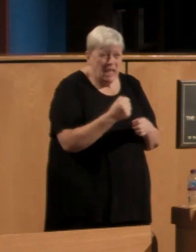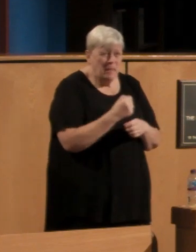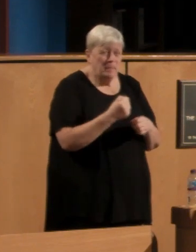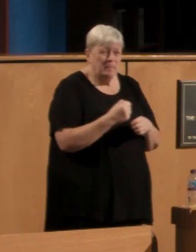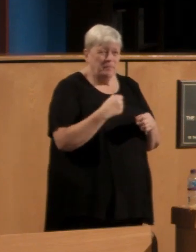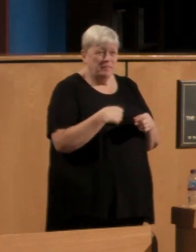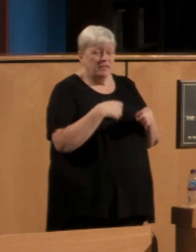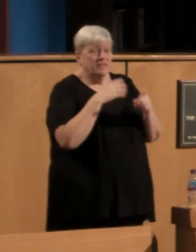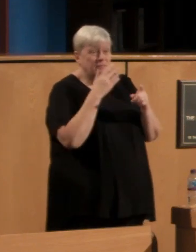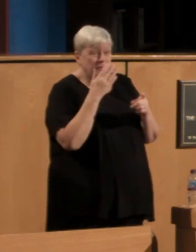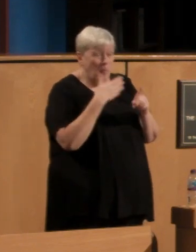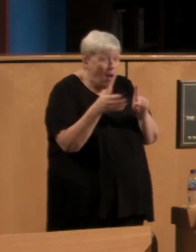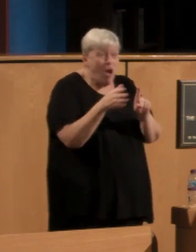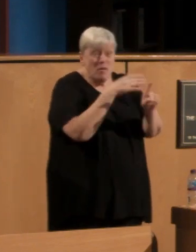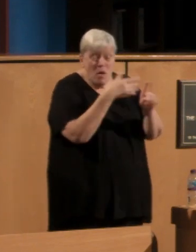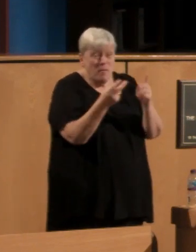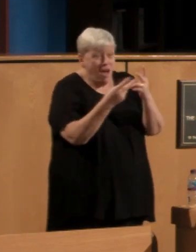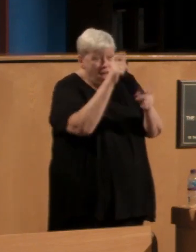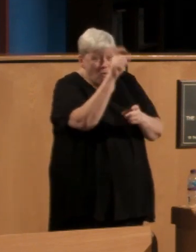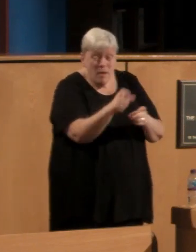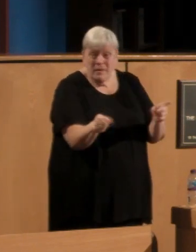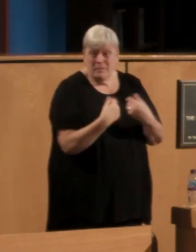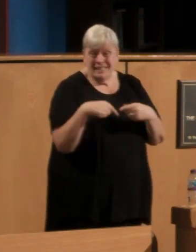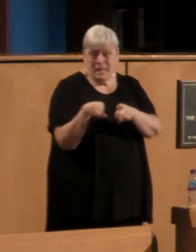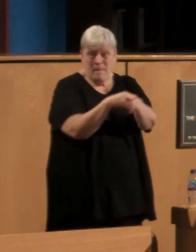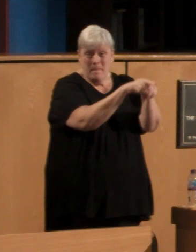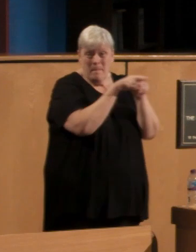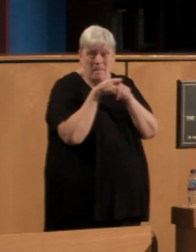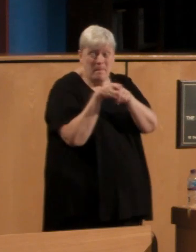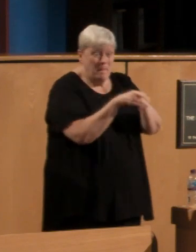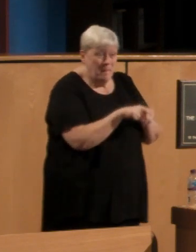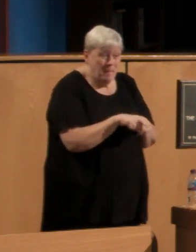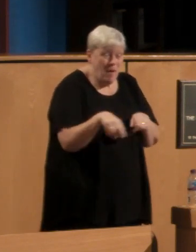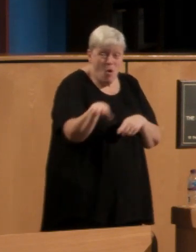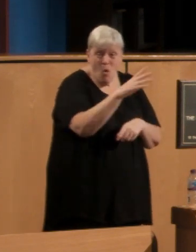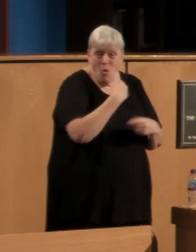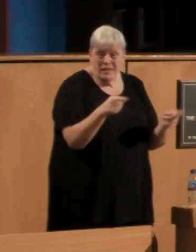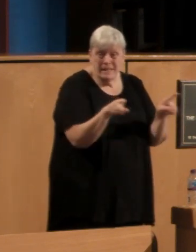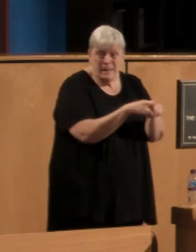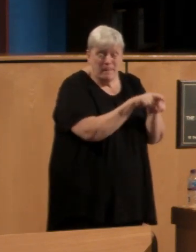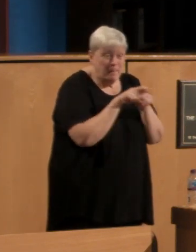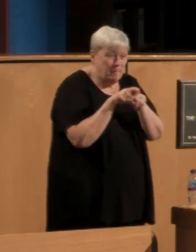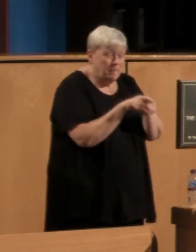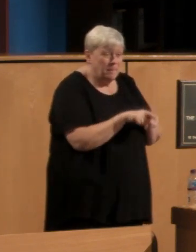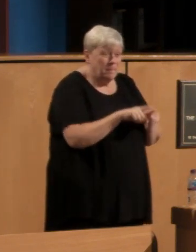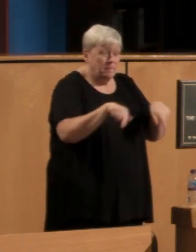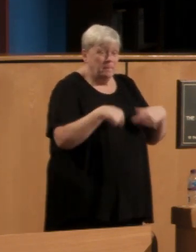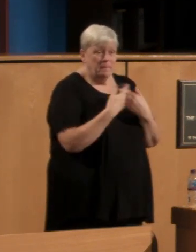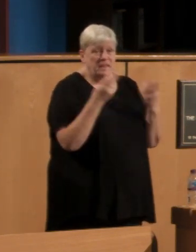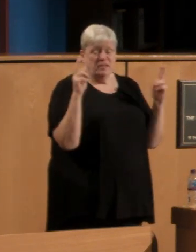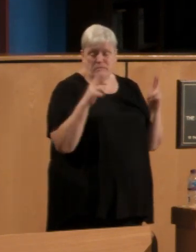we're human, that's based on the human-animal hierarchy, where non-human animals are subjugated. But what if we refuse